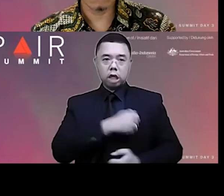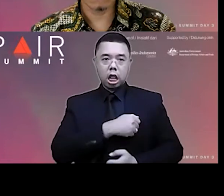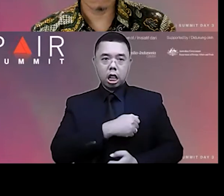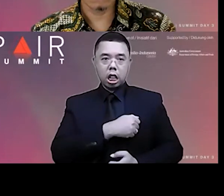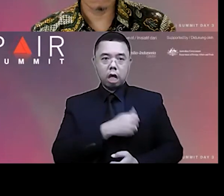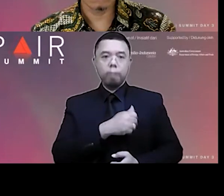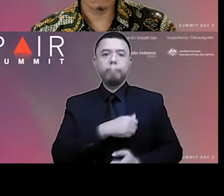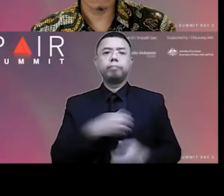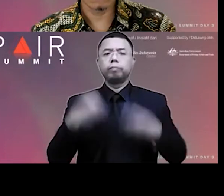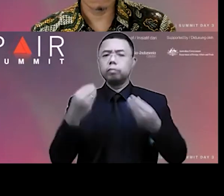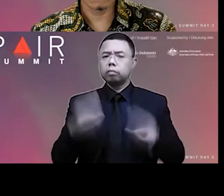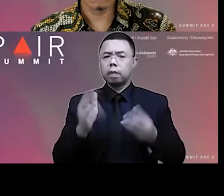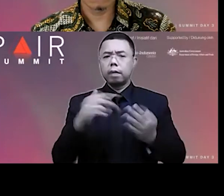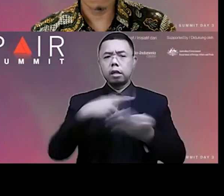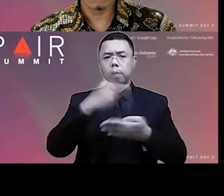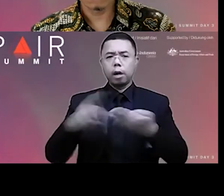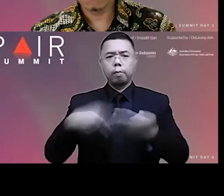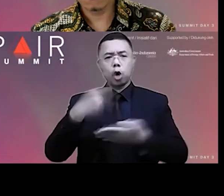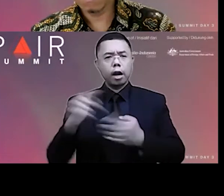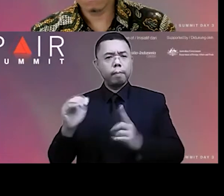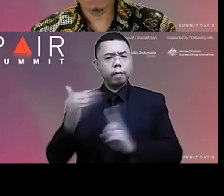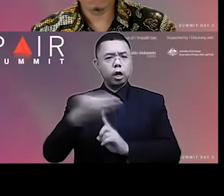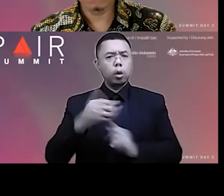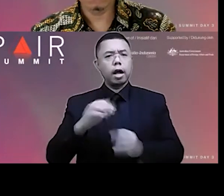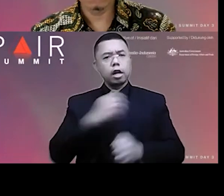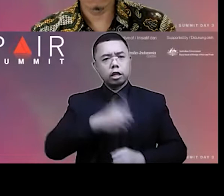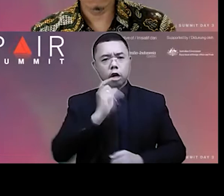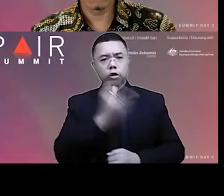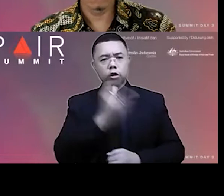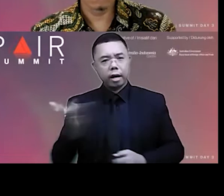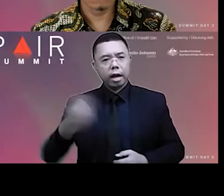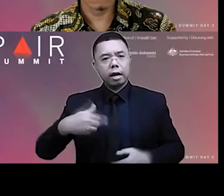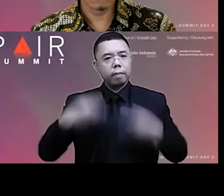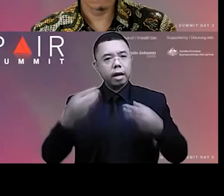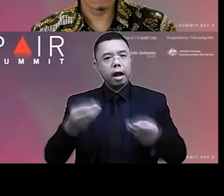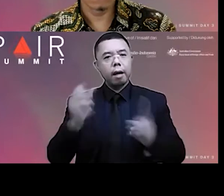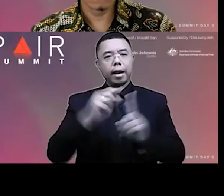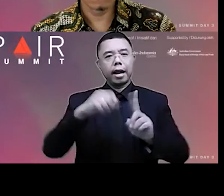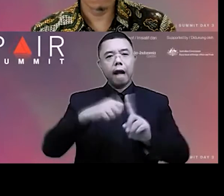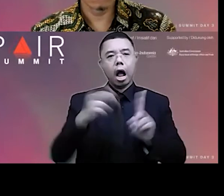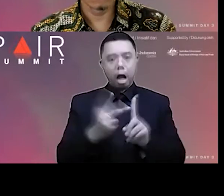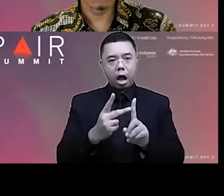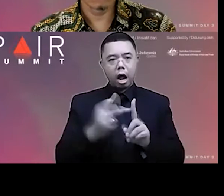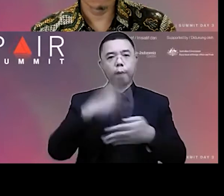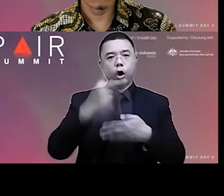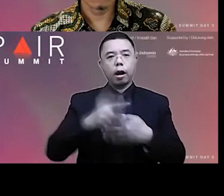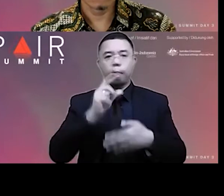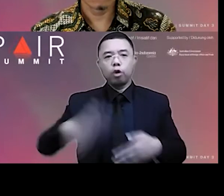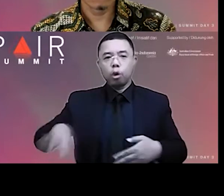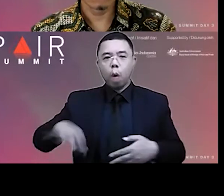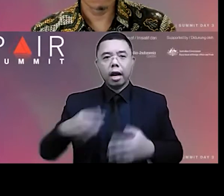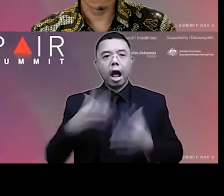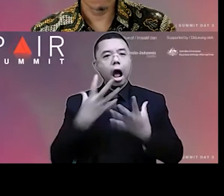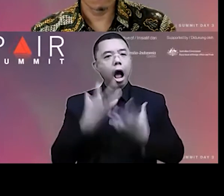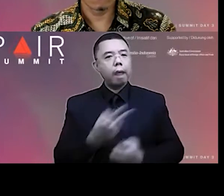For example, we provide the PKH program Keluarga Harapan in Indonesia is a cash transfers to